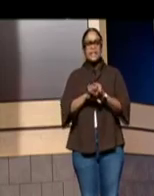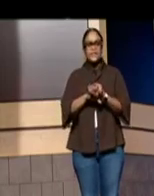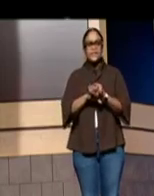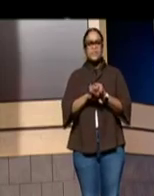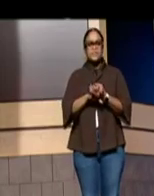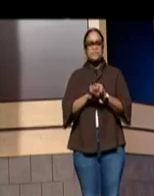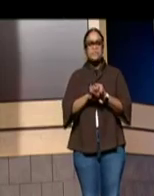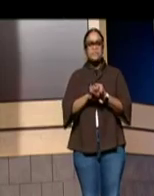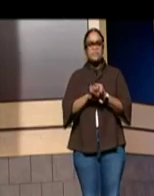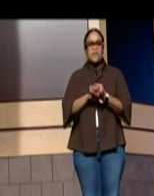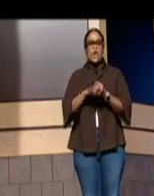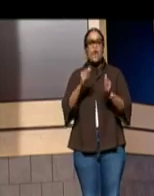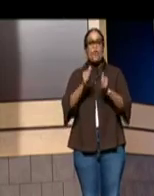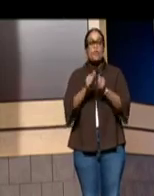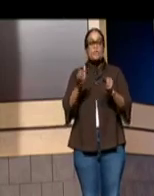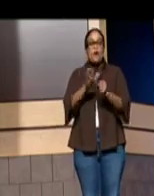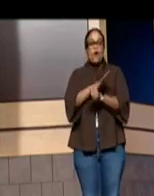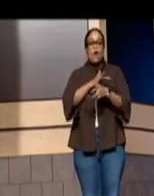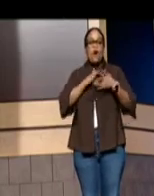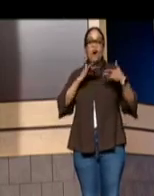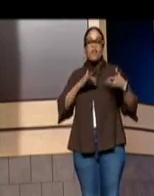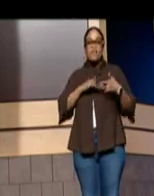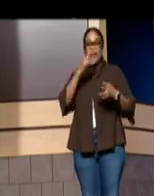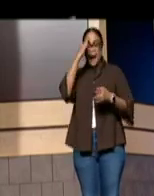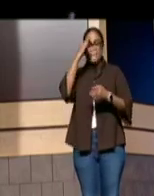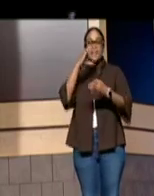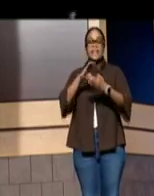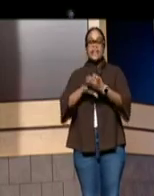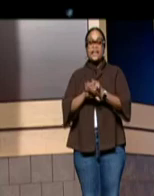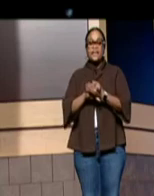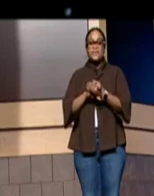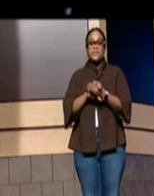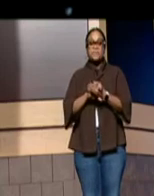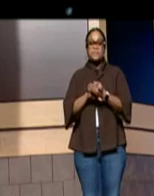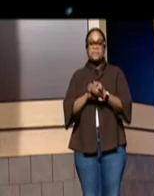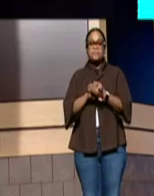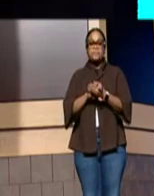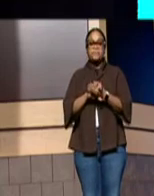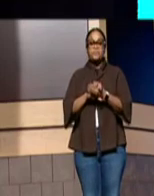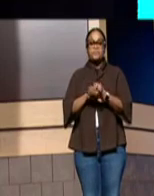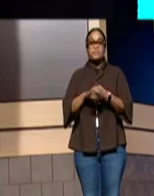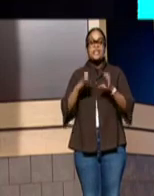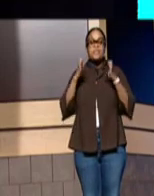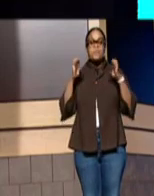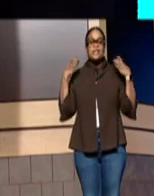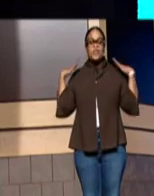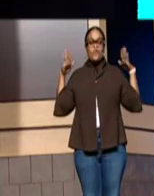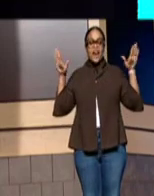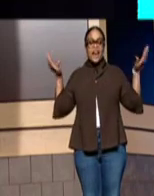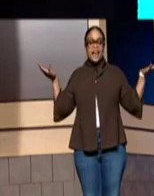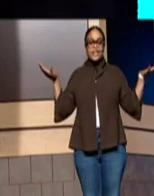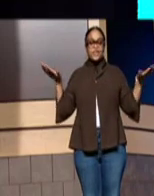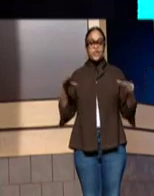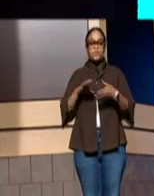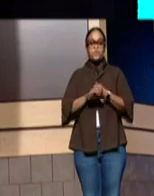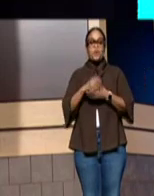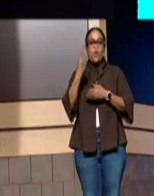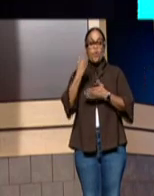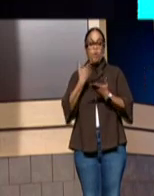I believe this with all of my heart. I believe that there's a Passover angel. One other thing, and Brother